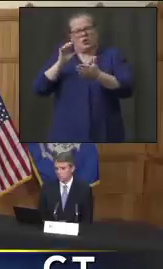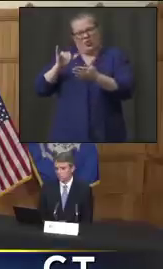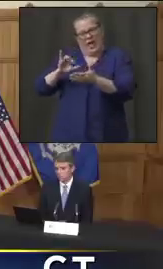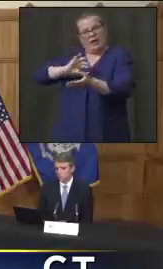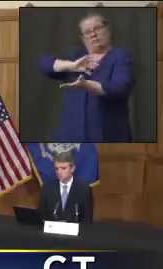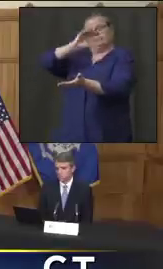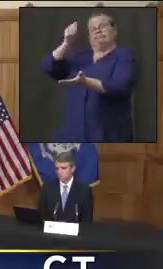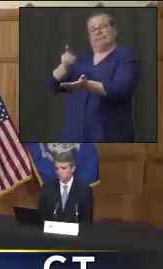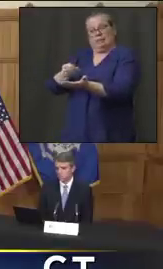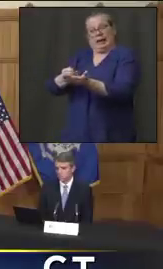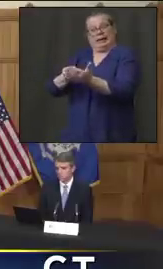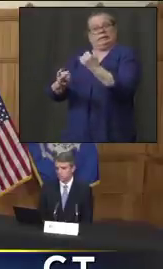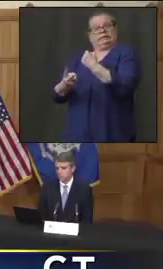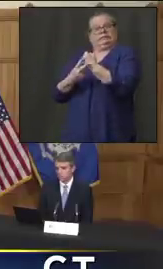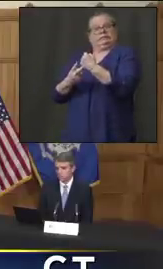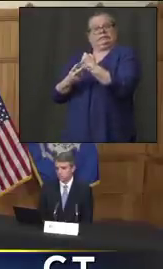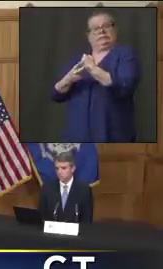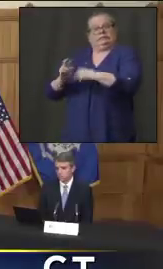CT News Junkie.